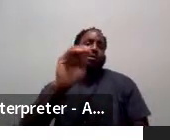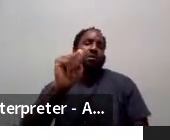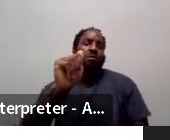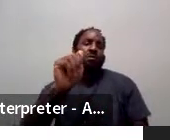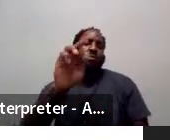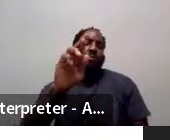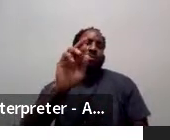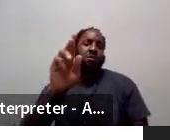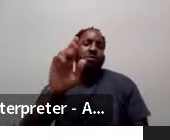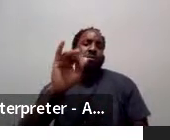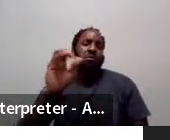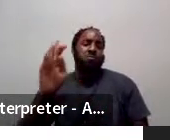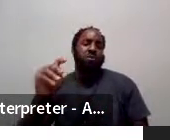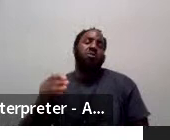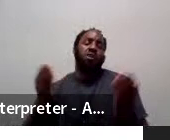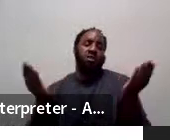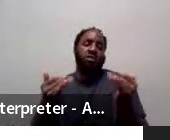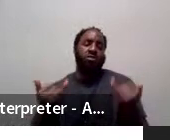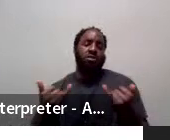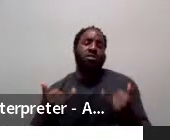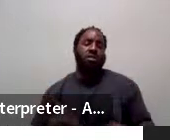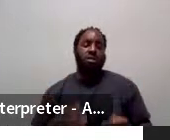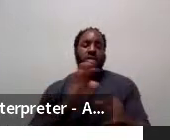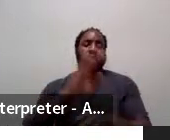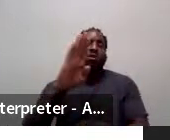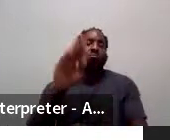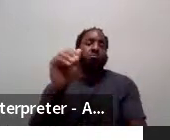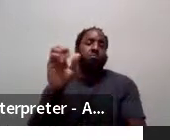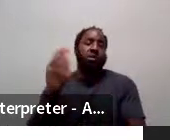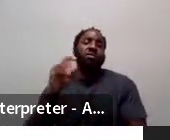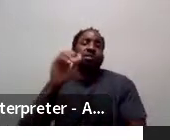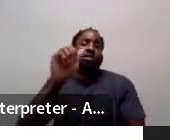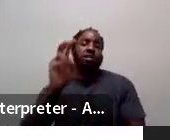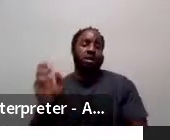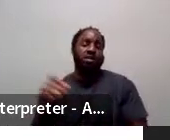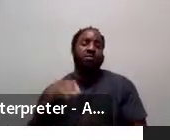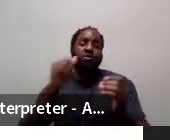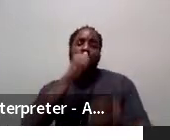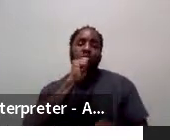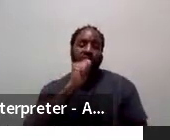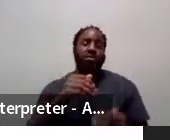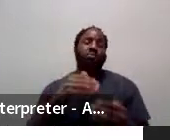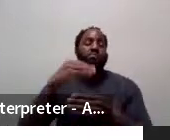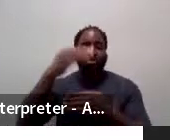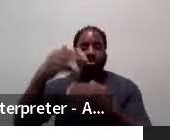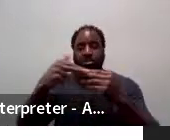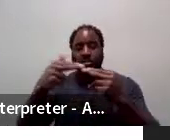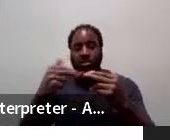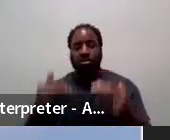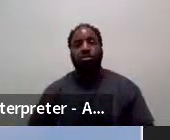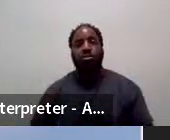that is there presently today on Bassett Avenue private. Next slide.